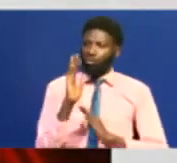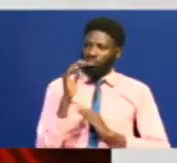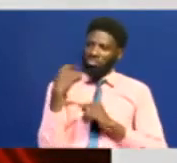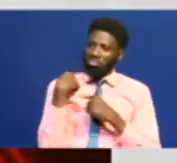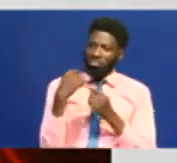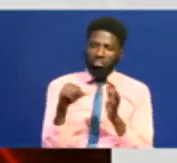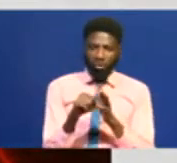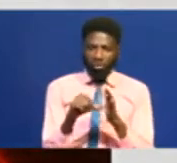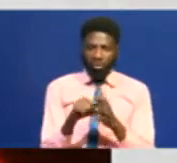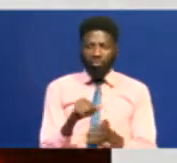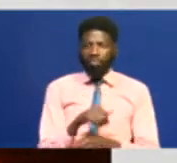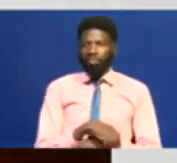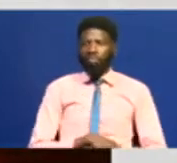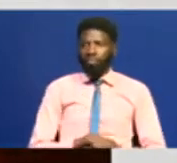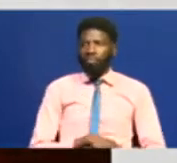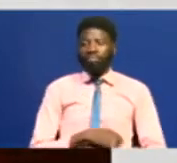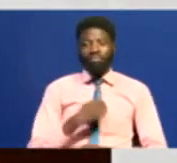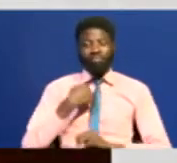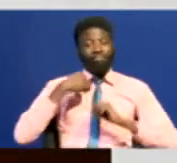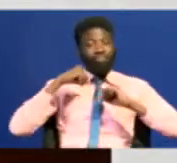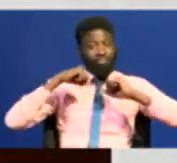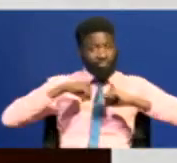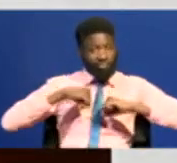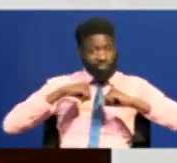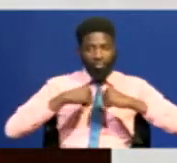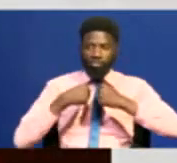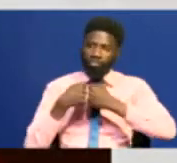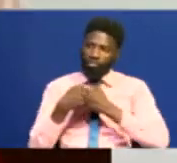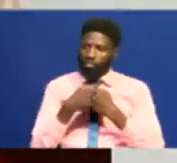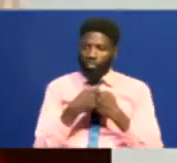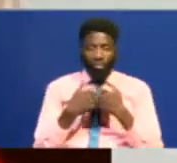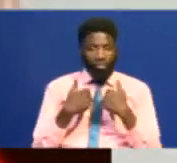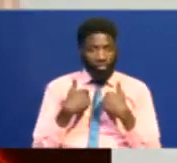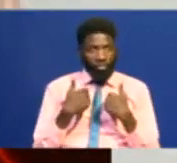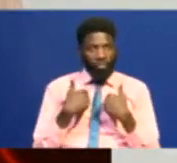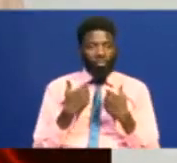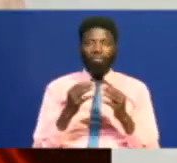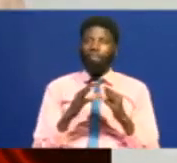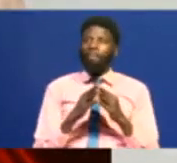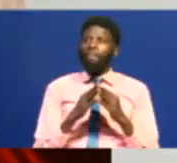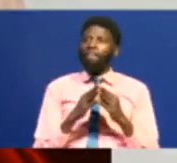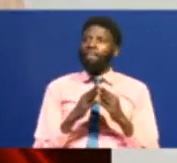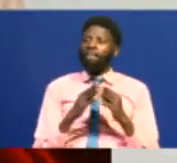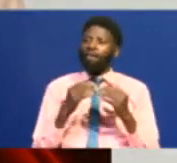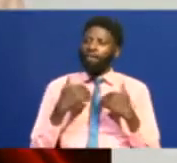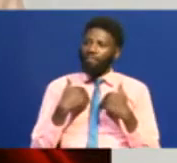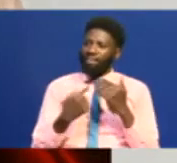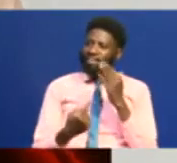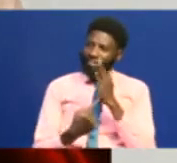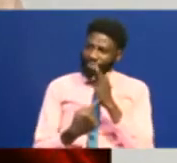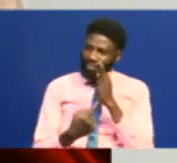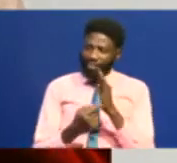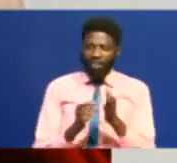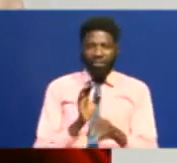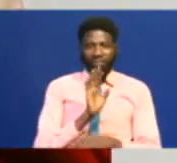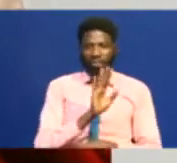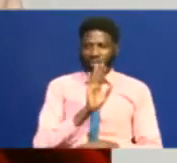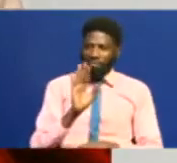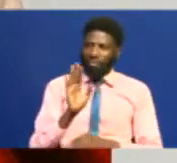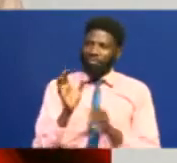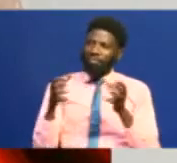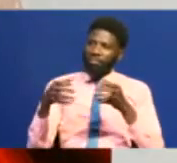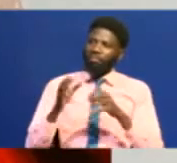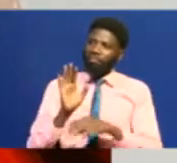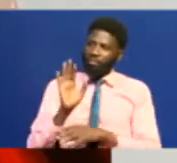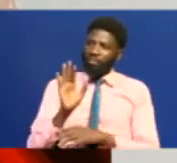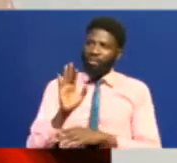past? Yes, I totally agree that these challenges are faced, and particularly face technology-driven companies.